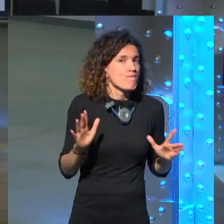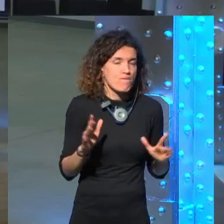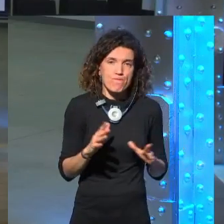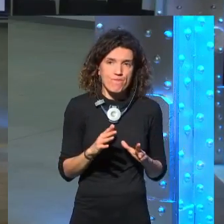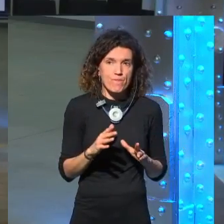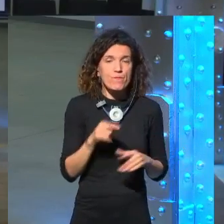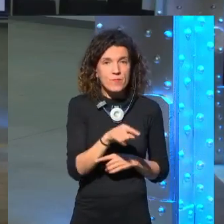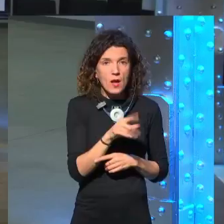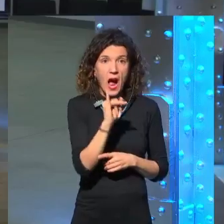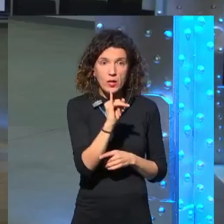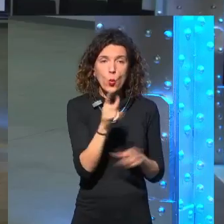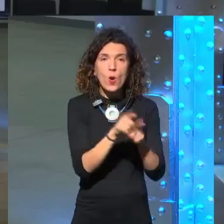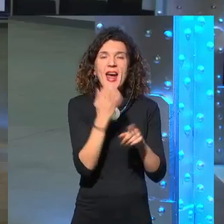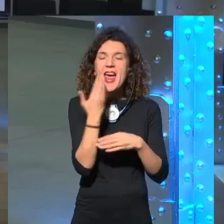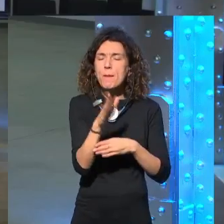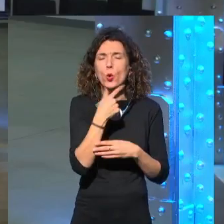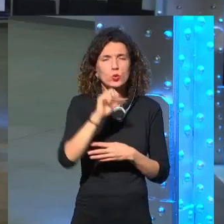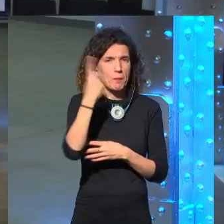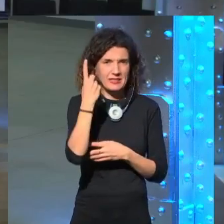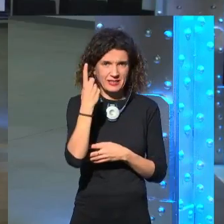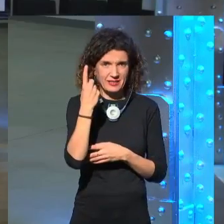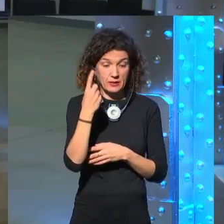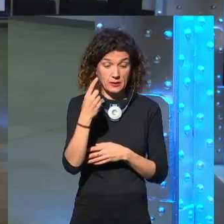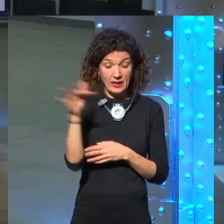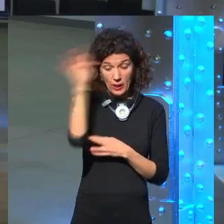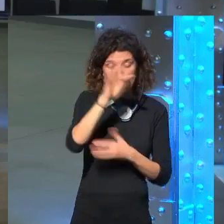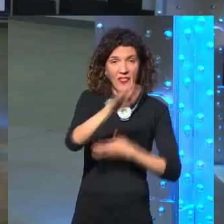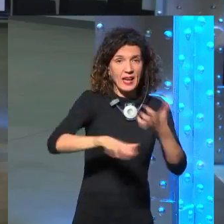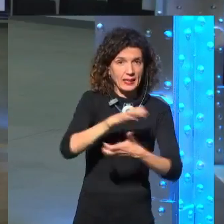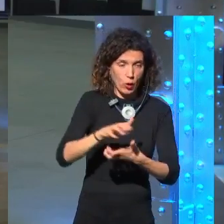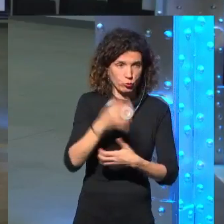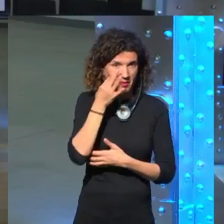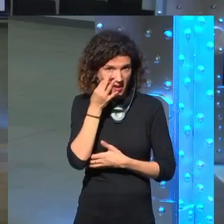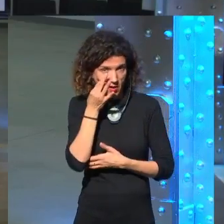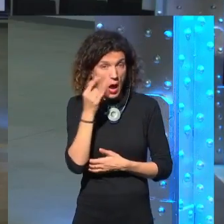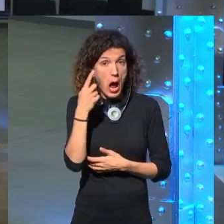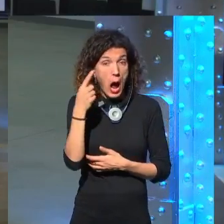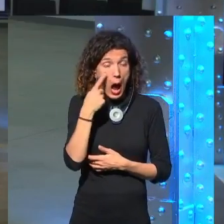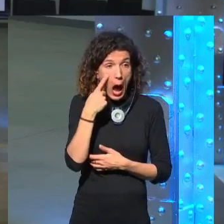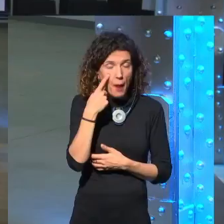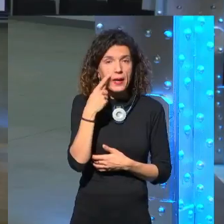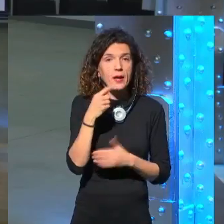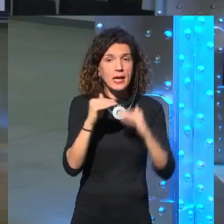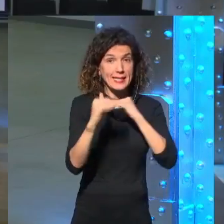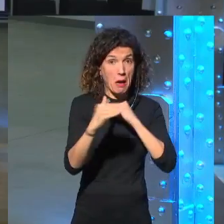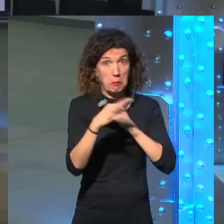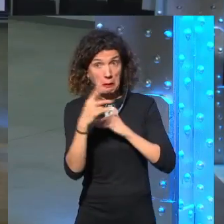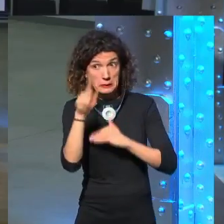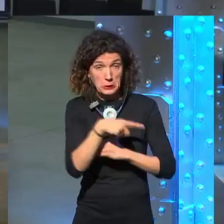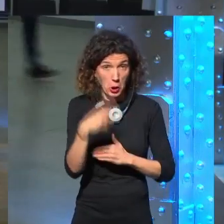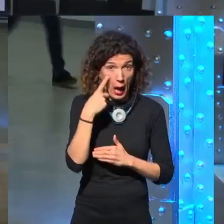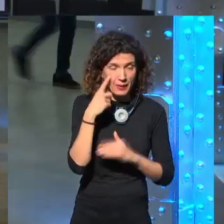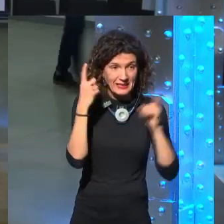one of my favorite examples of chaos in action. See how stable this is. So I'm going to put